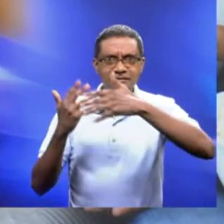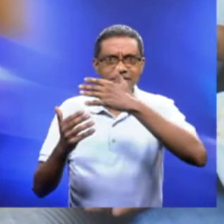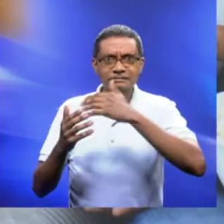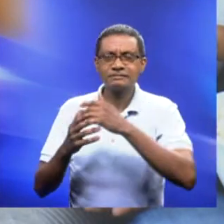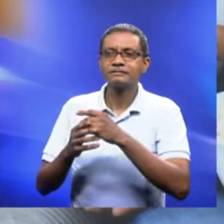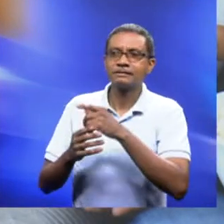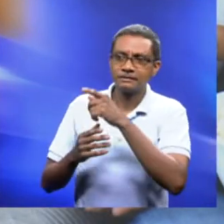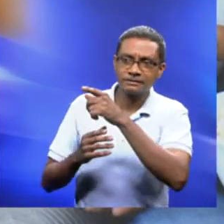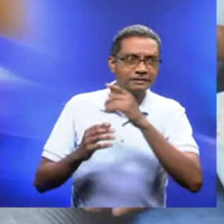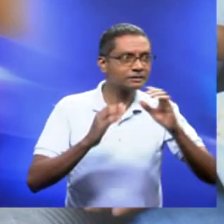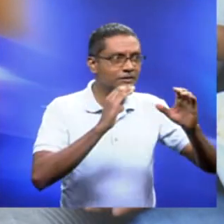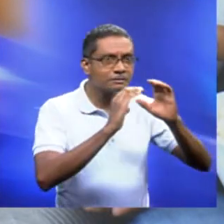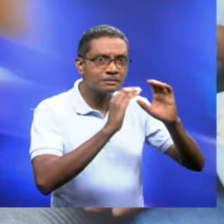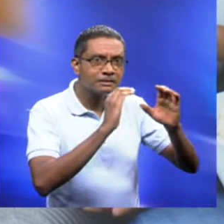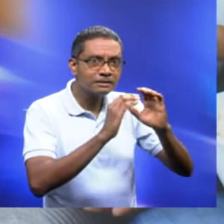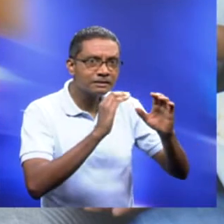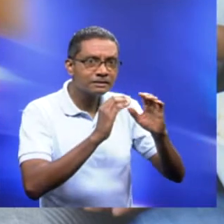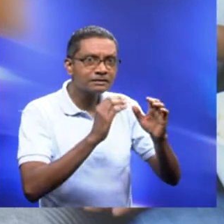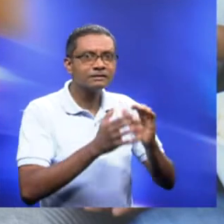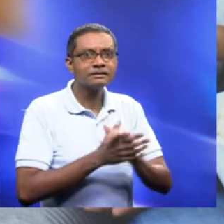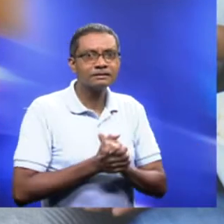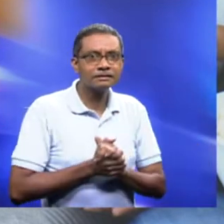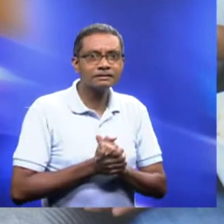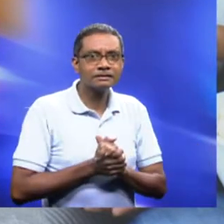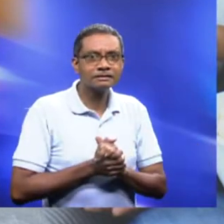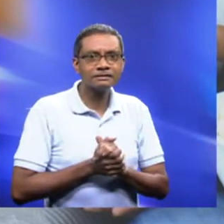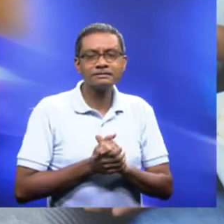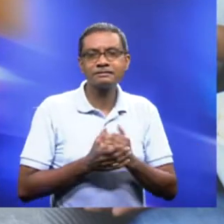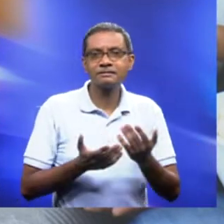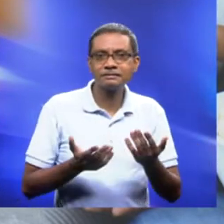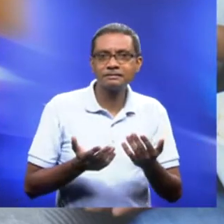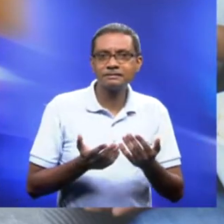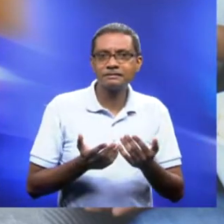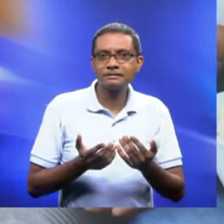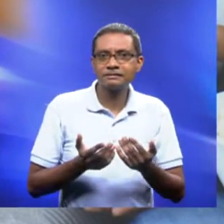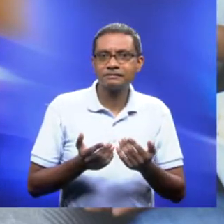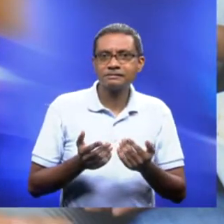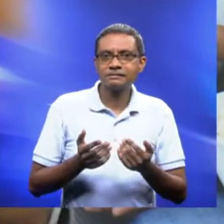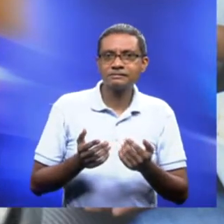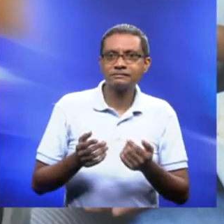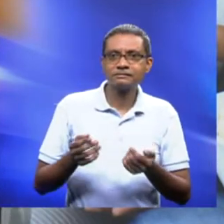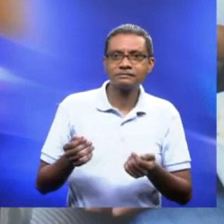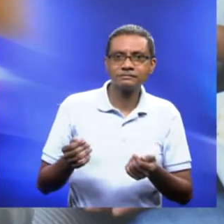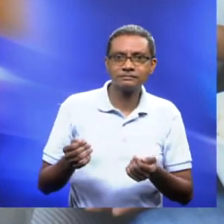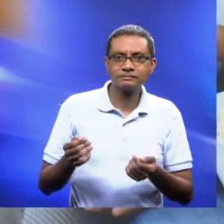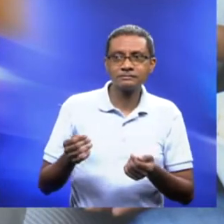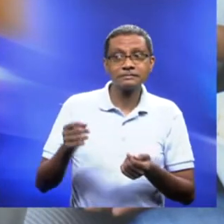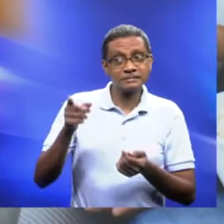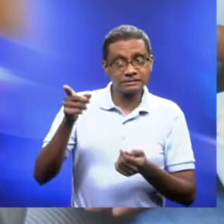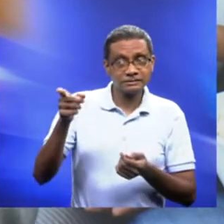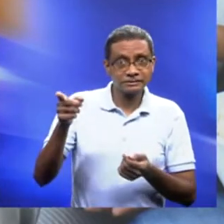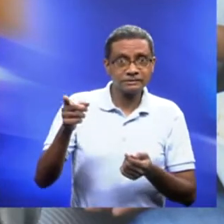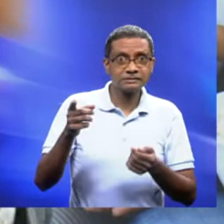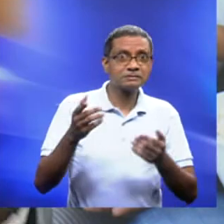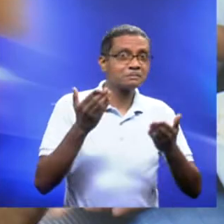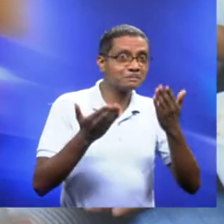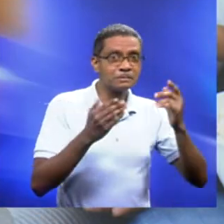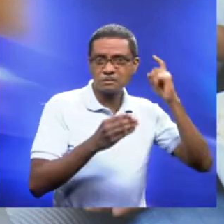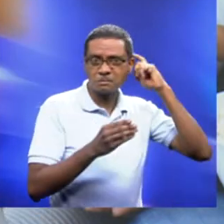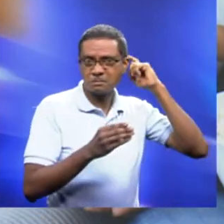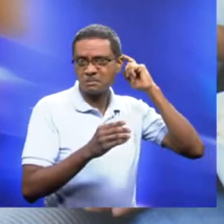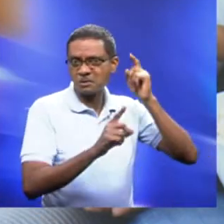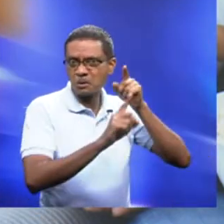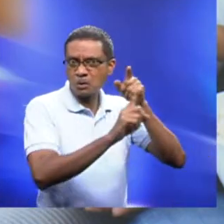rather than I want to steal your goods and services for my own benefit. So I would